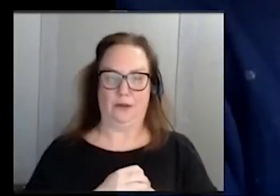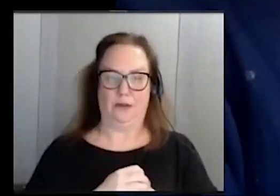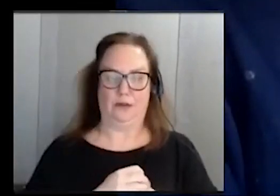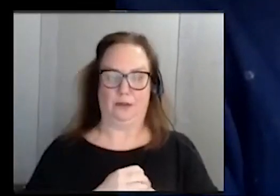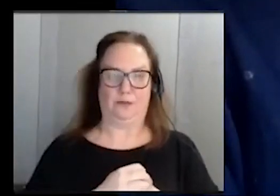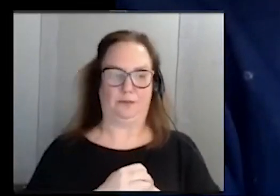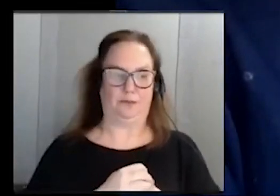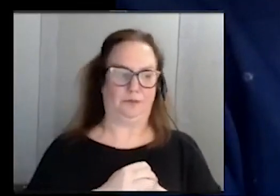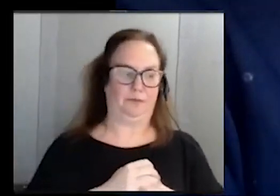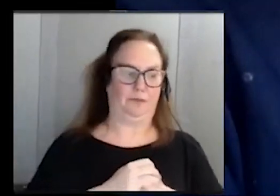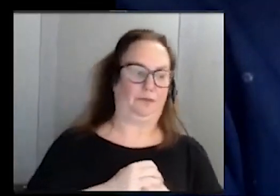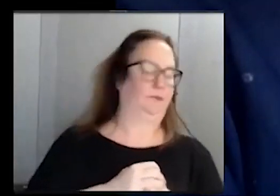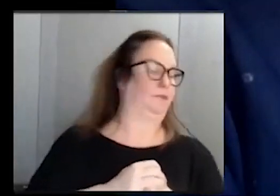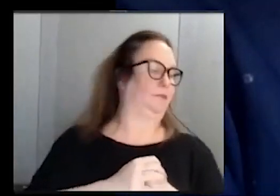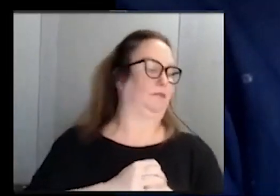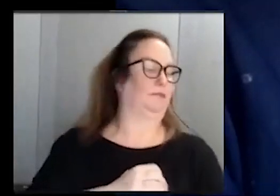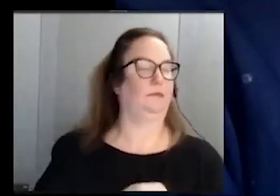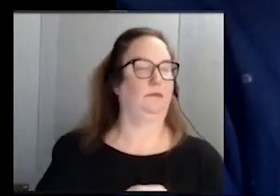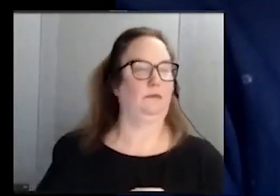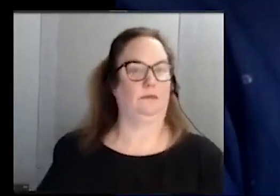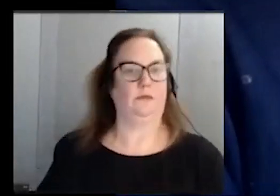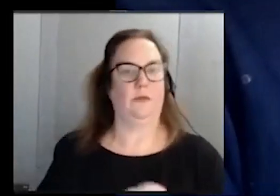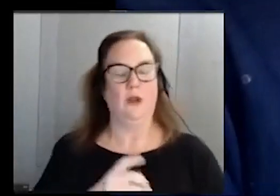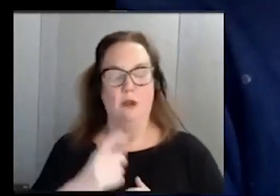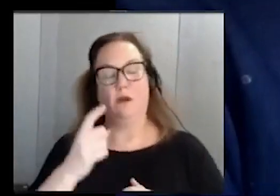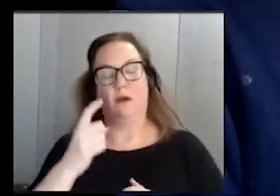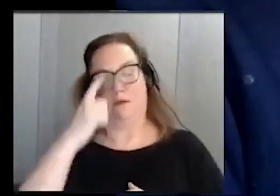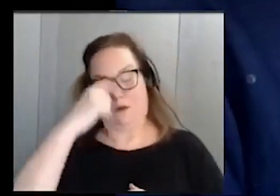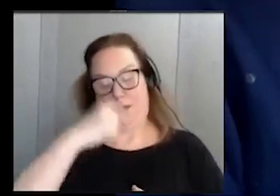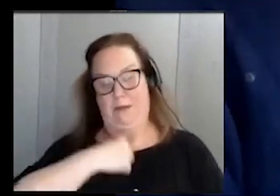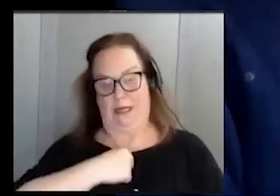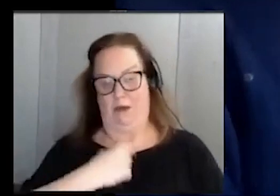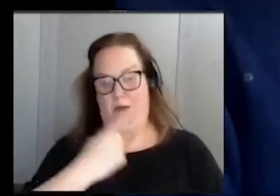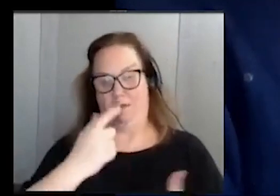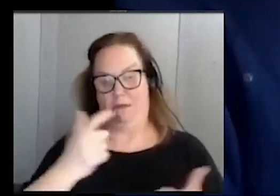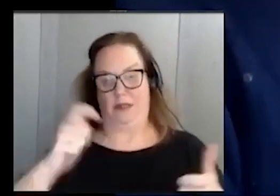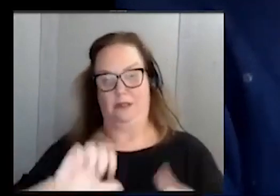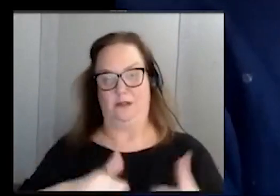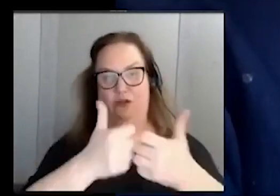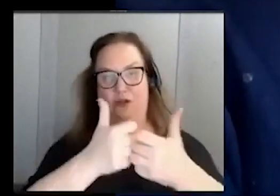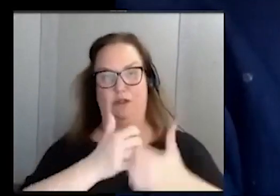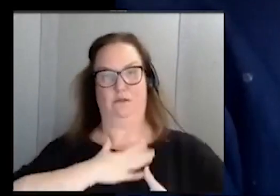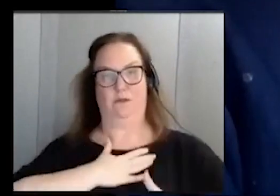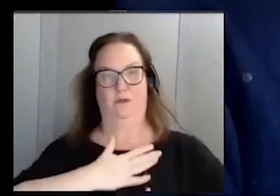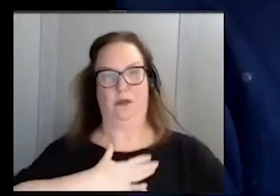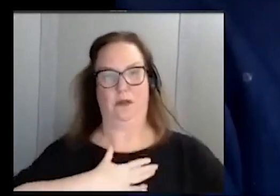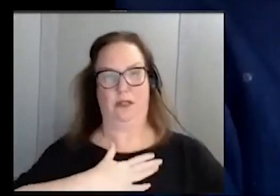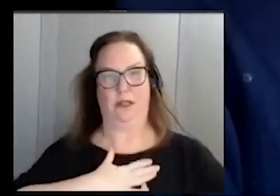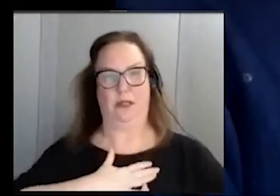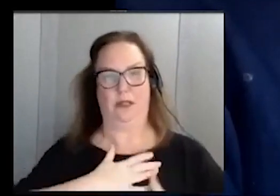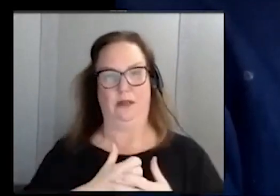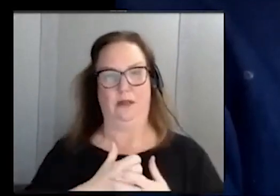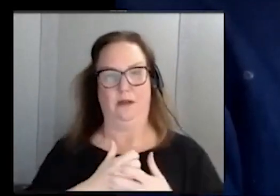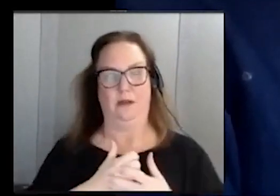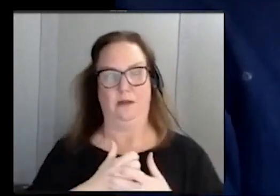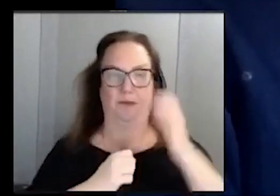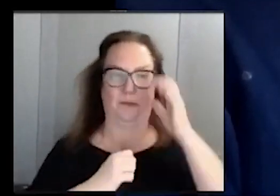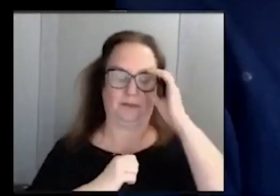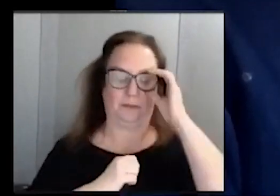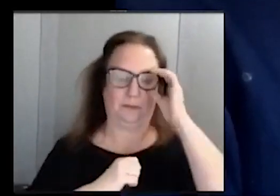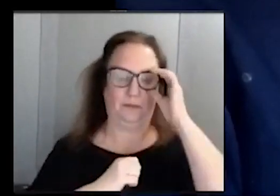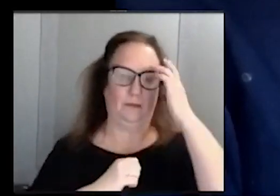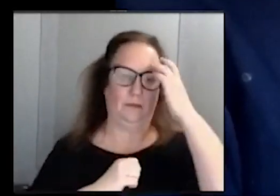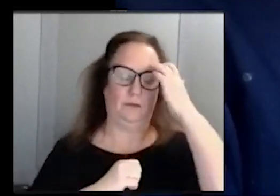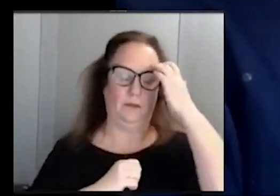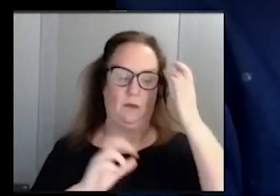I think for me, one of the largest hurdles to get over was breathing. We discovered that when we were getting